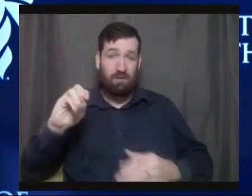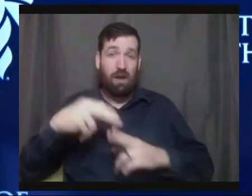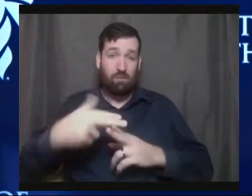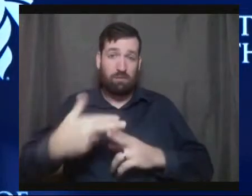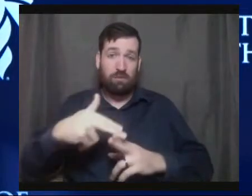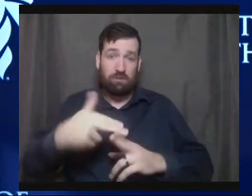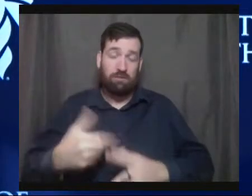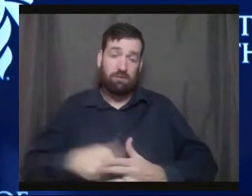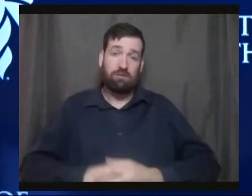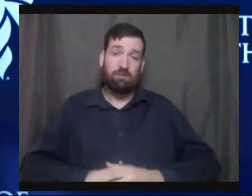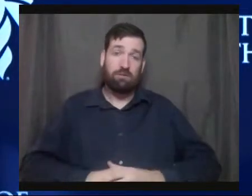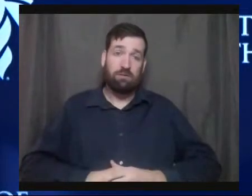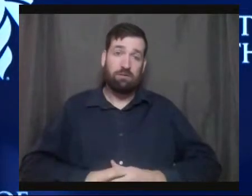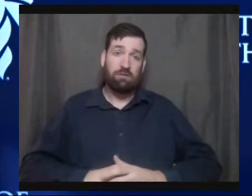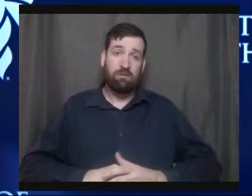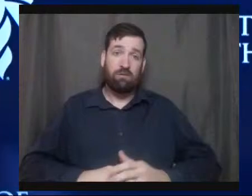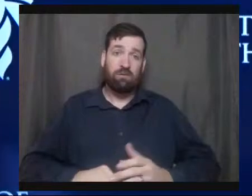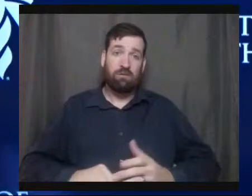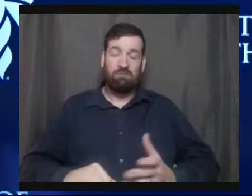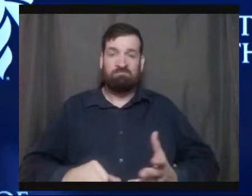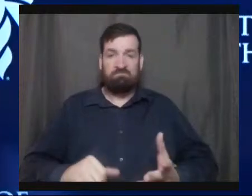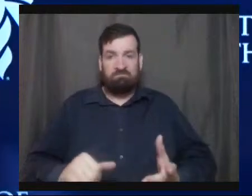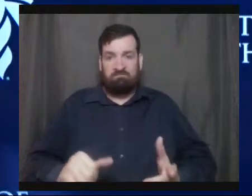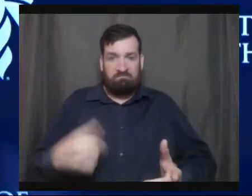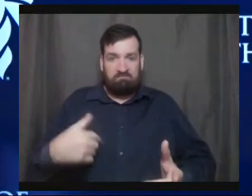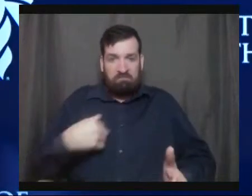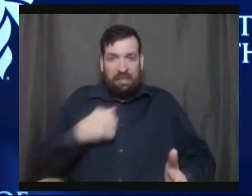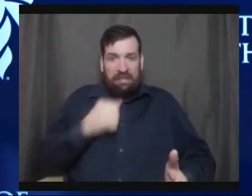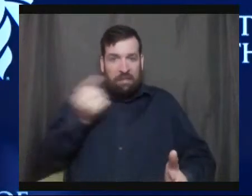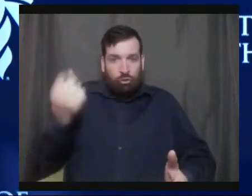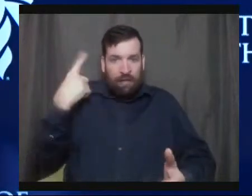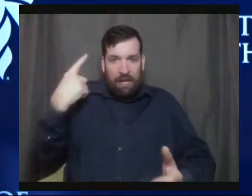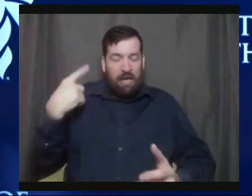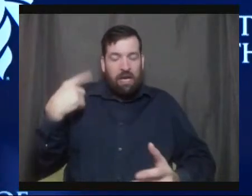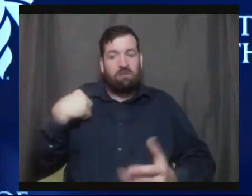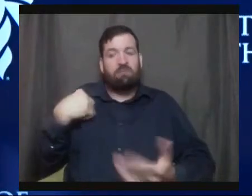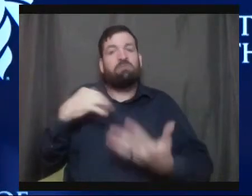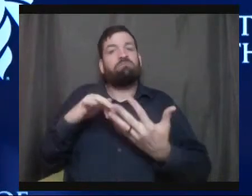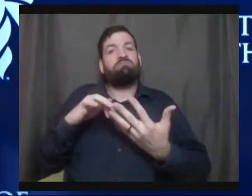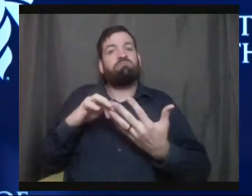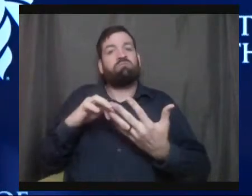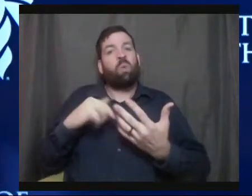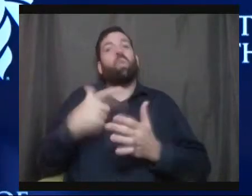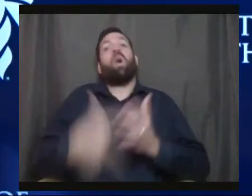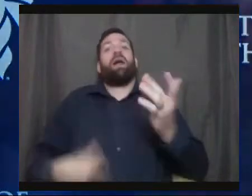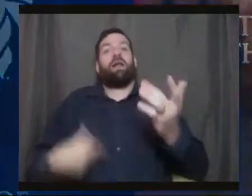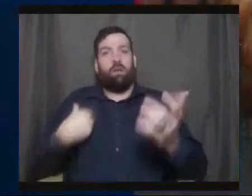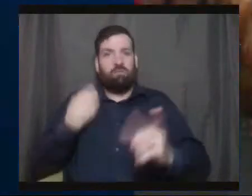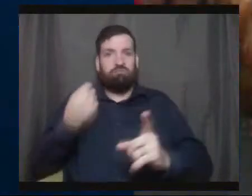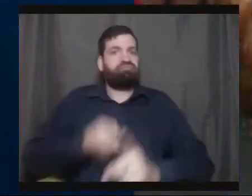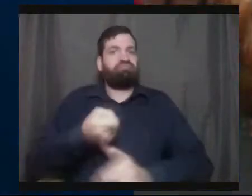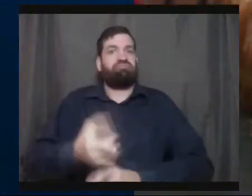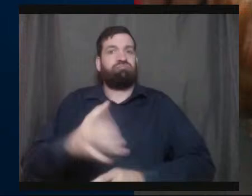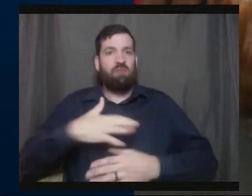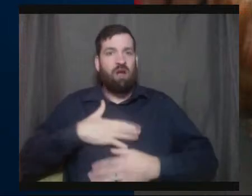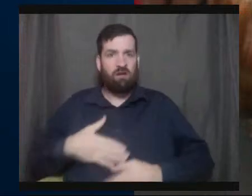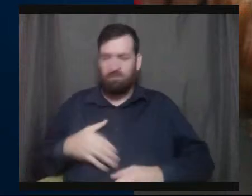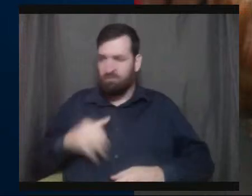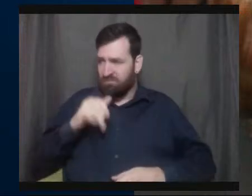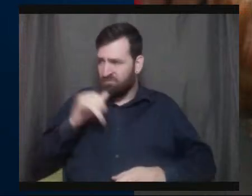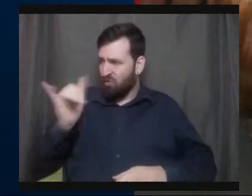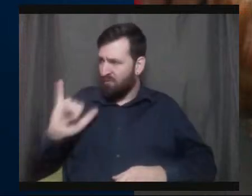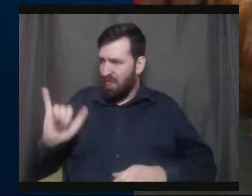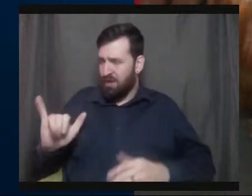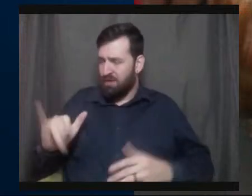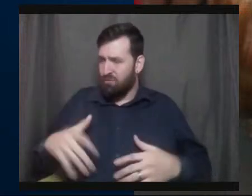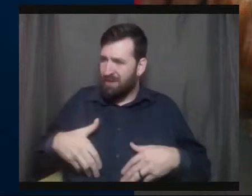I didn't understand what I was doing to my body. And Yeah. So you don't feel like you gave up as much, it's just how